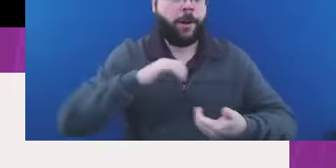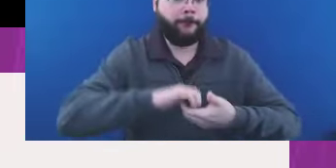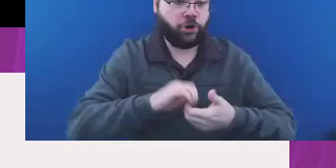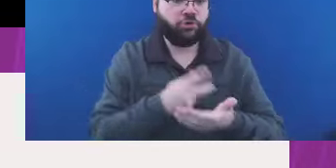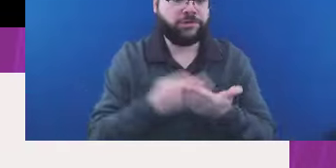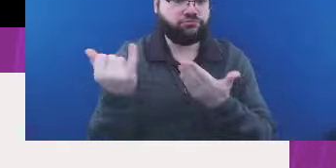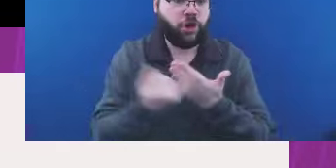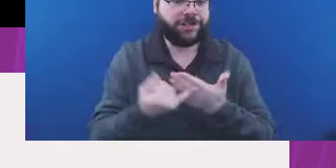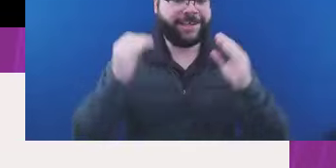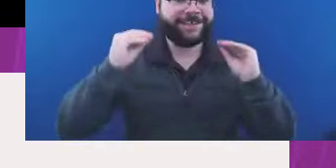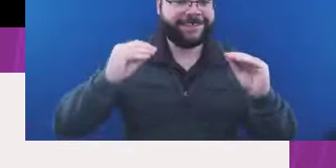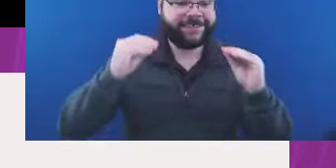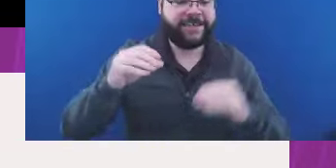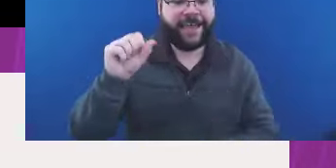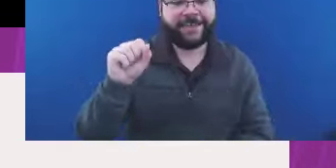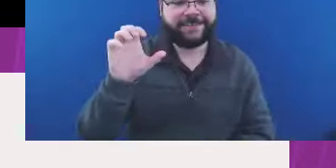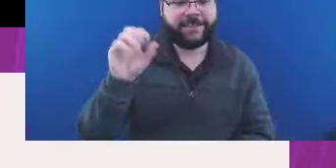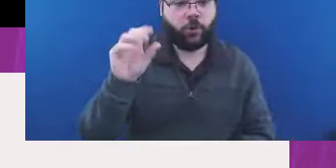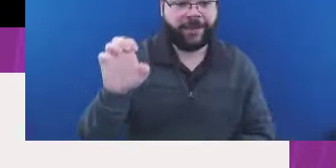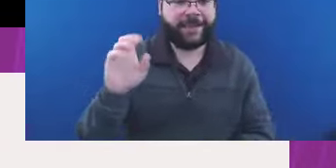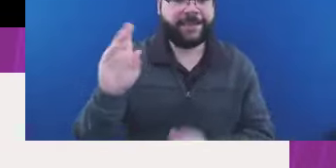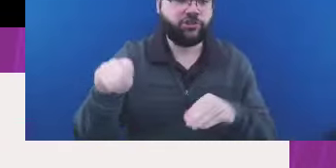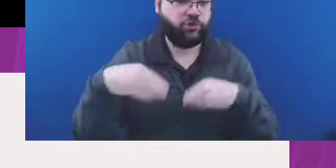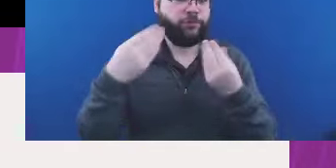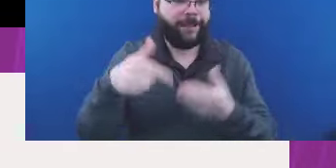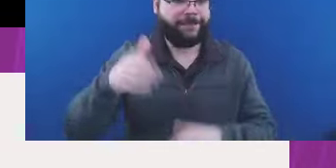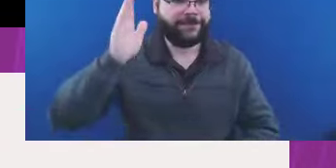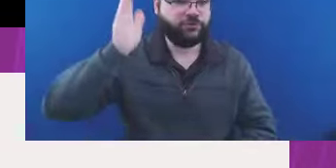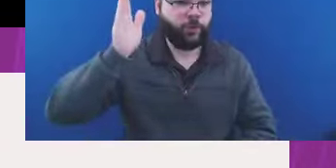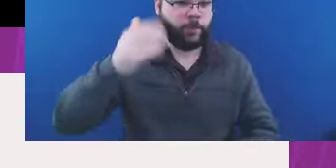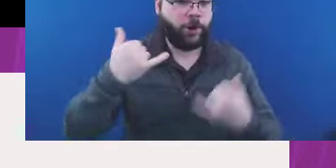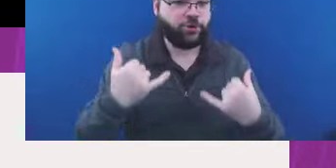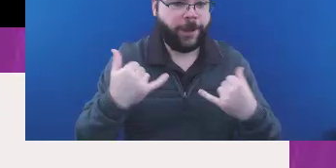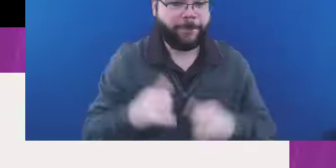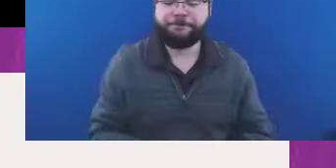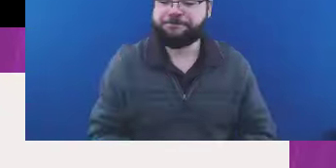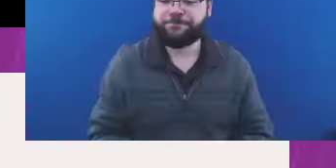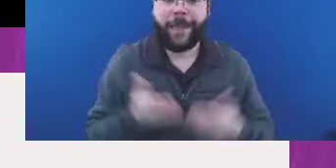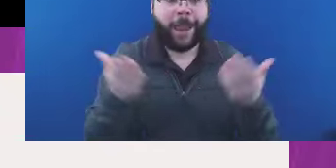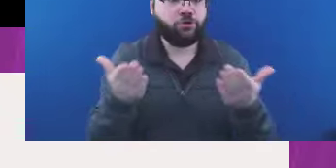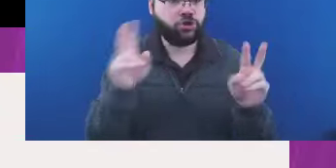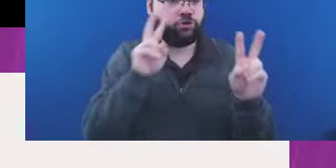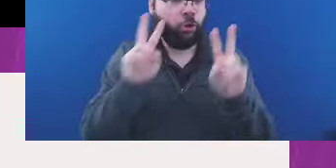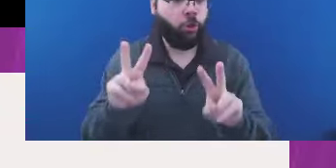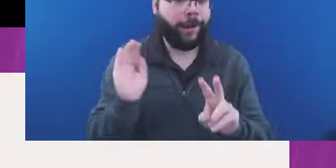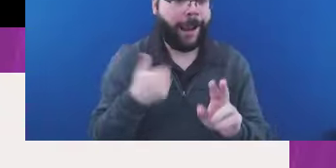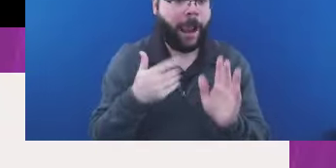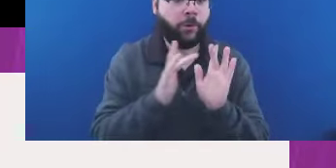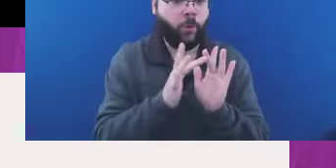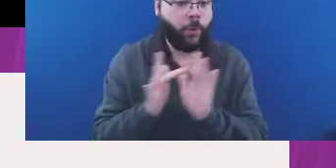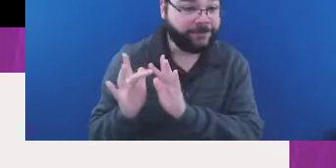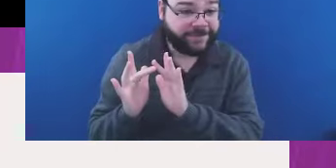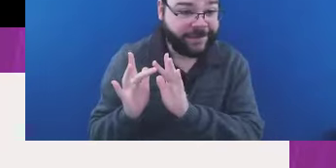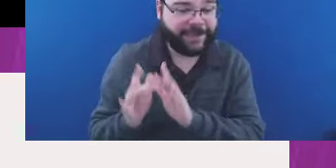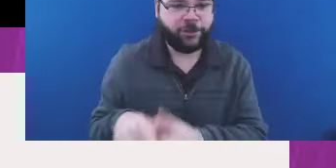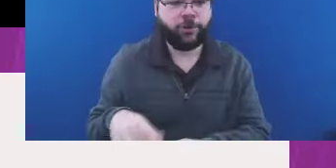Project Teach and SCOE to deliver this webinar for you all. I encourage you to check out our website so you can stay up to